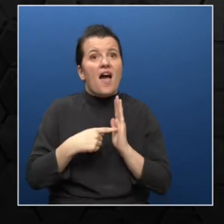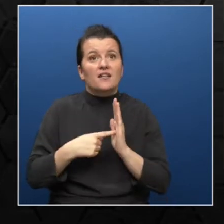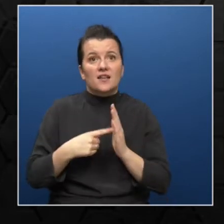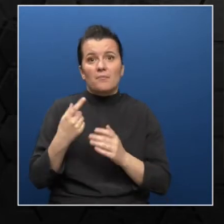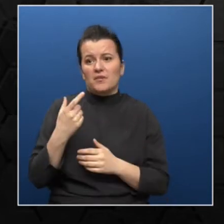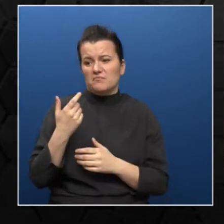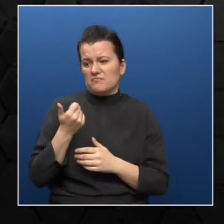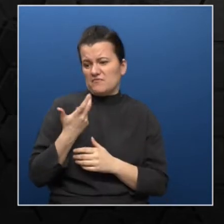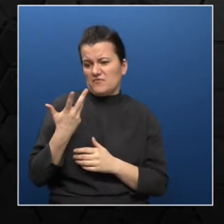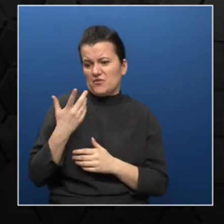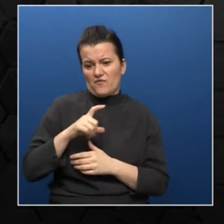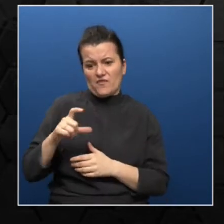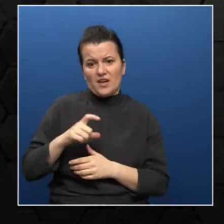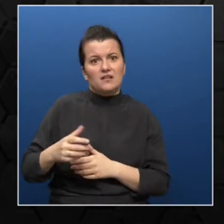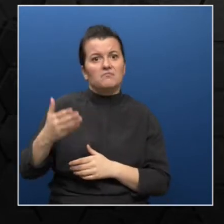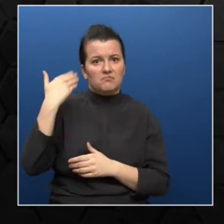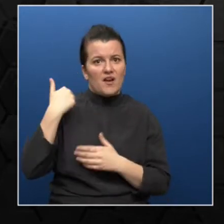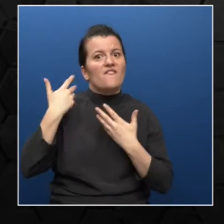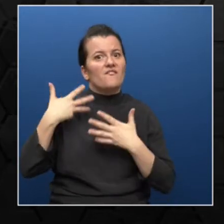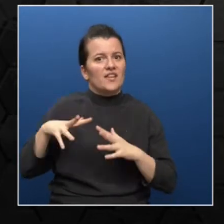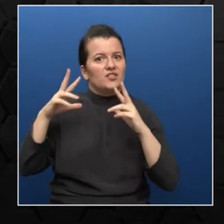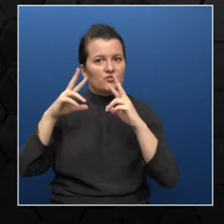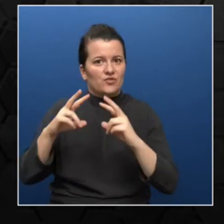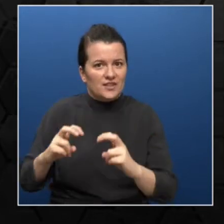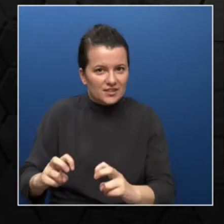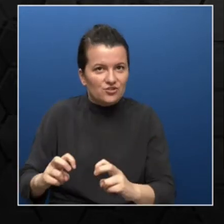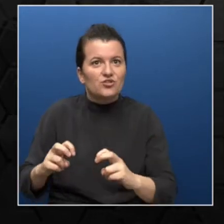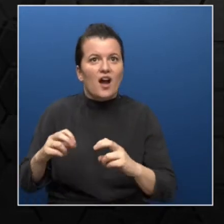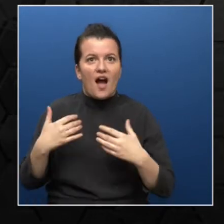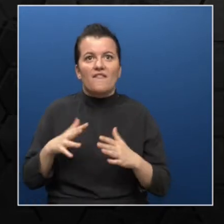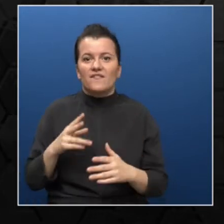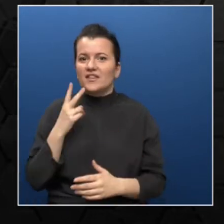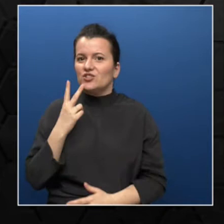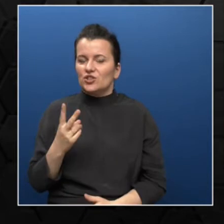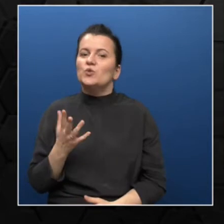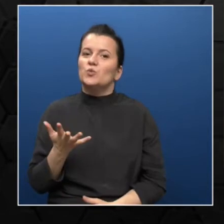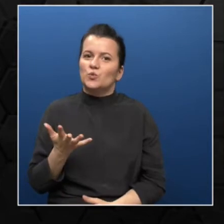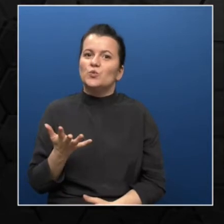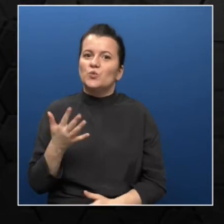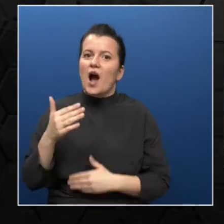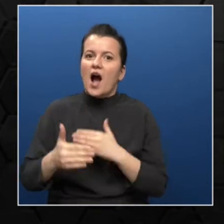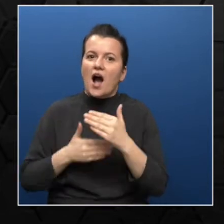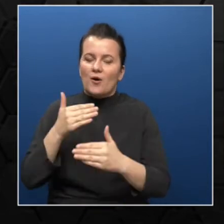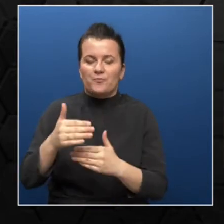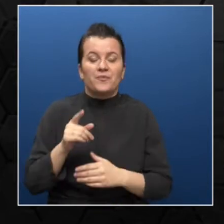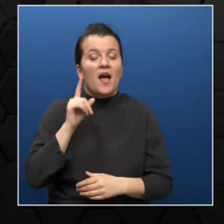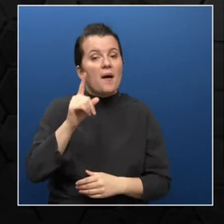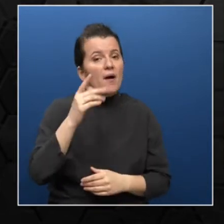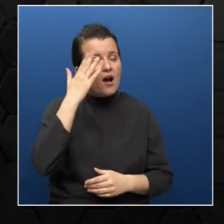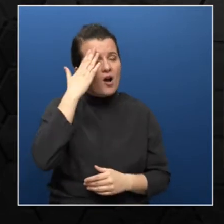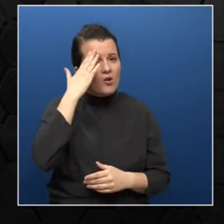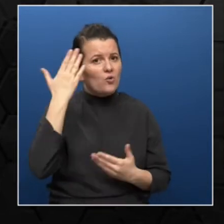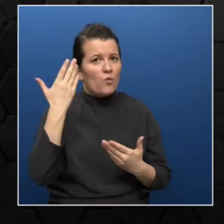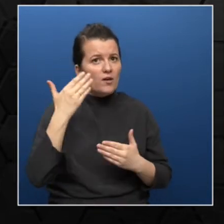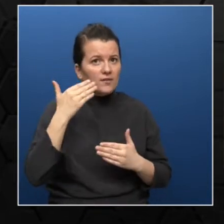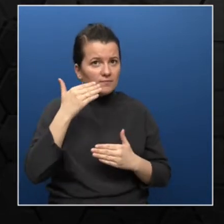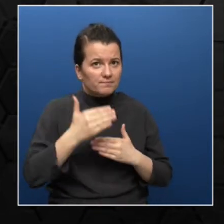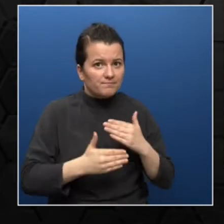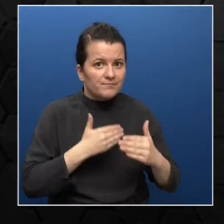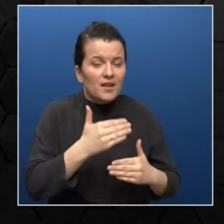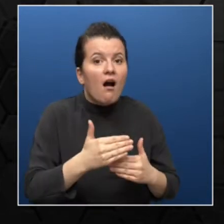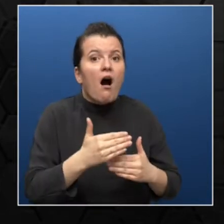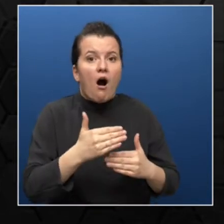and it is actually slowly starting to materialize. But as we're making progress, one thing that I can say is that the satisfaction that I've been